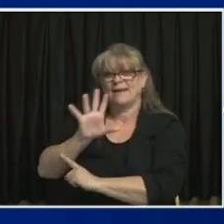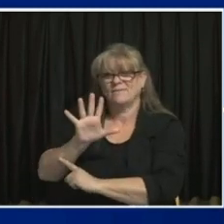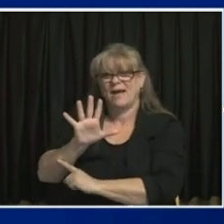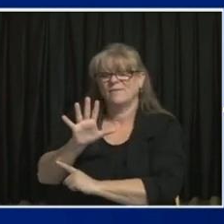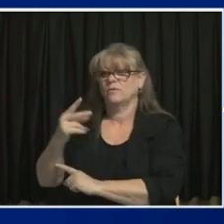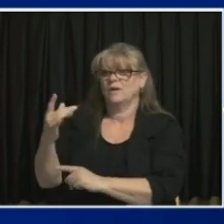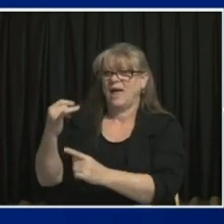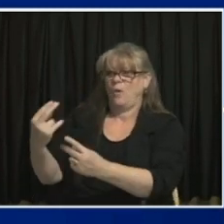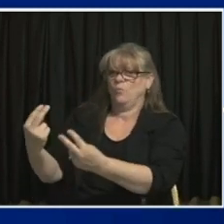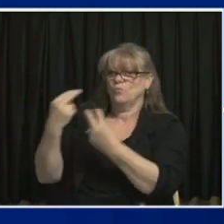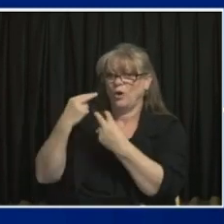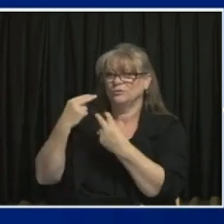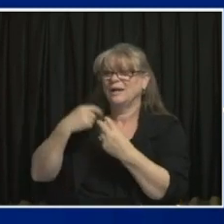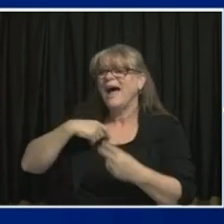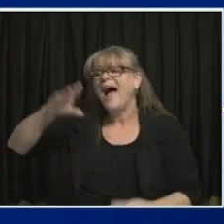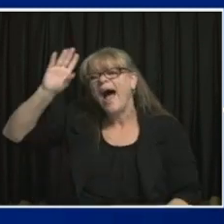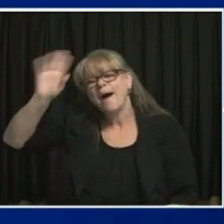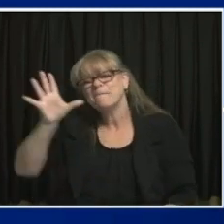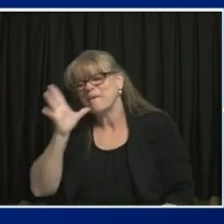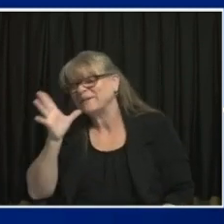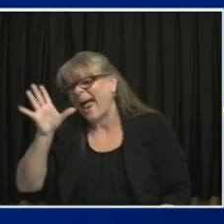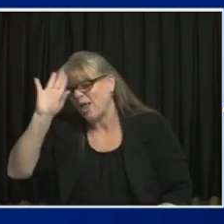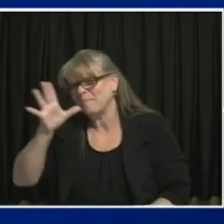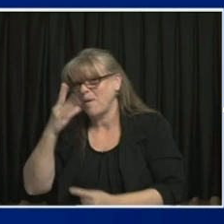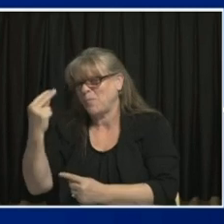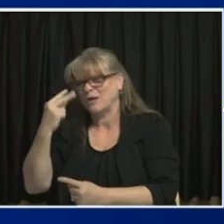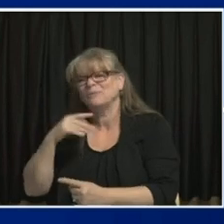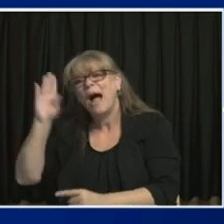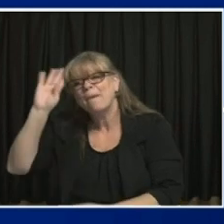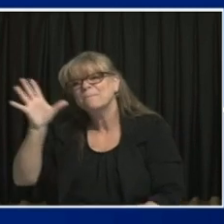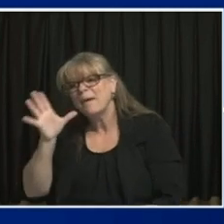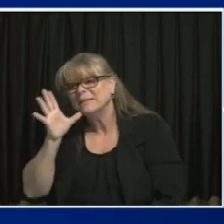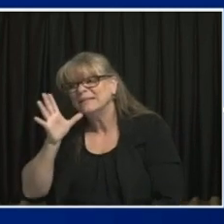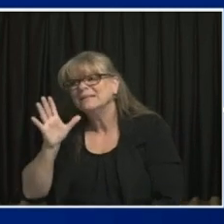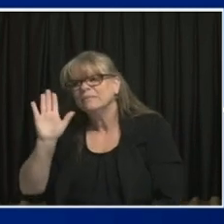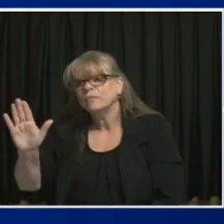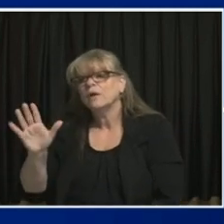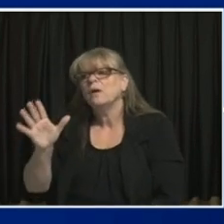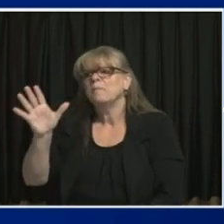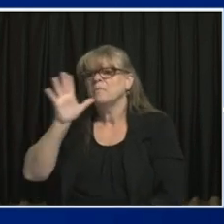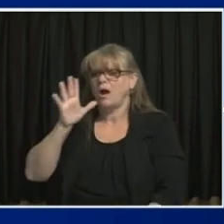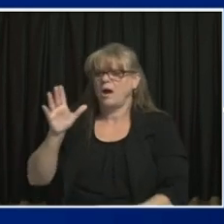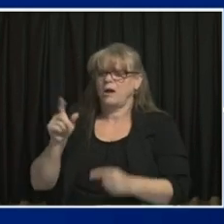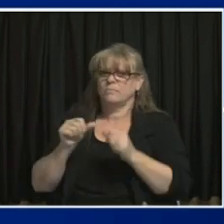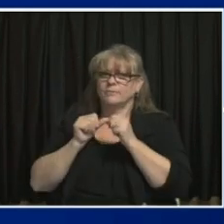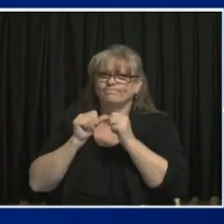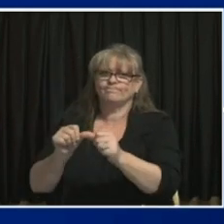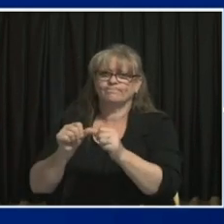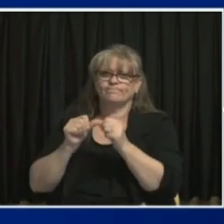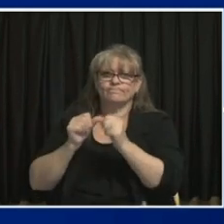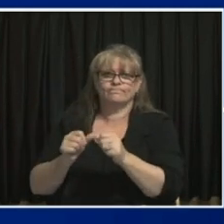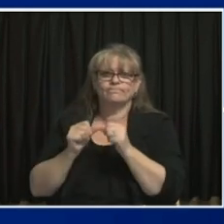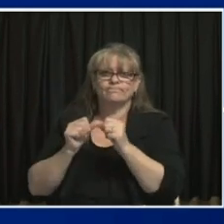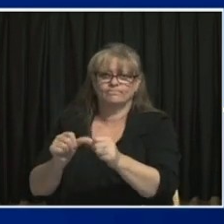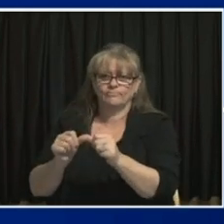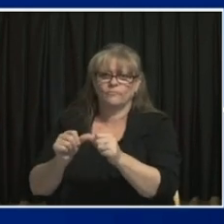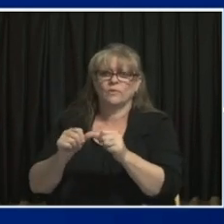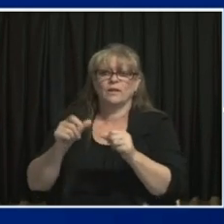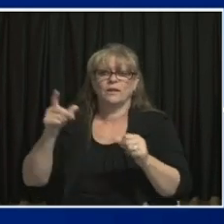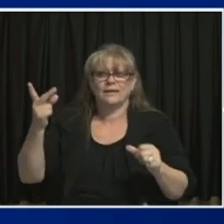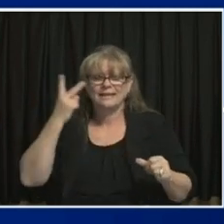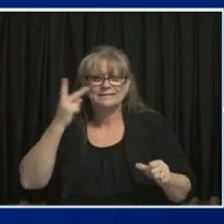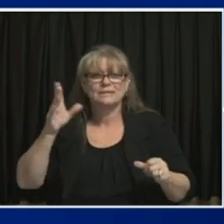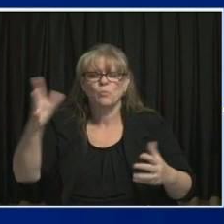with us for decades to come. I want her to see her grandkids graduate high school, and God willing, I hope that she even gets to be a great-grandma